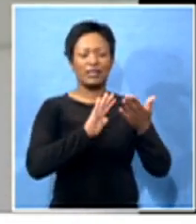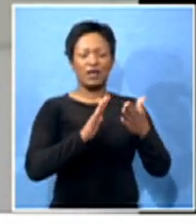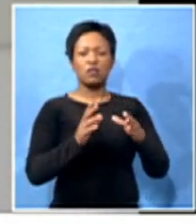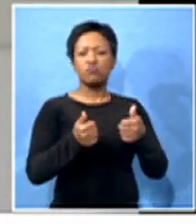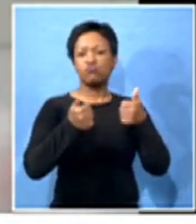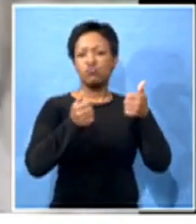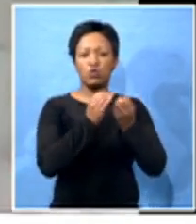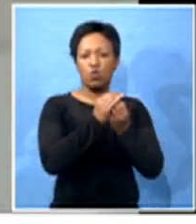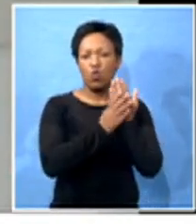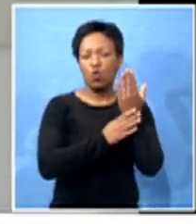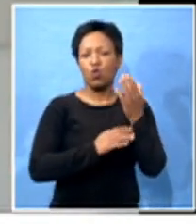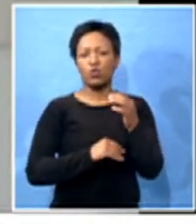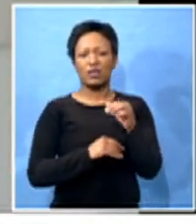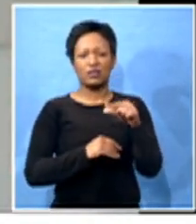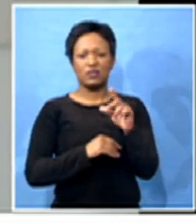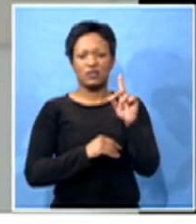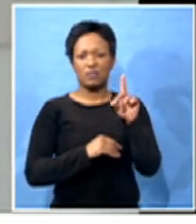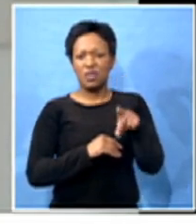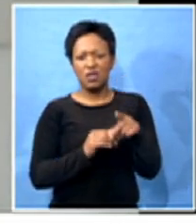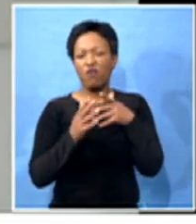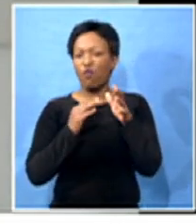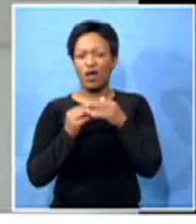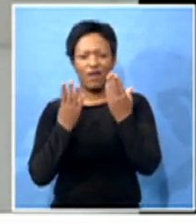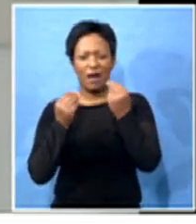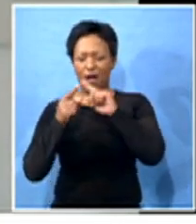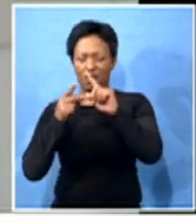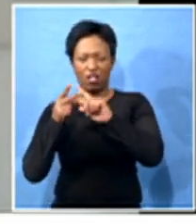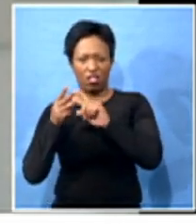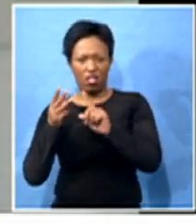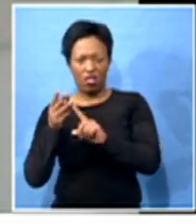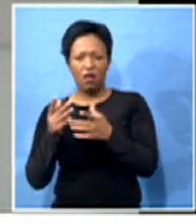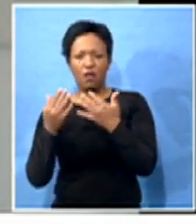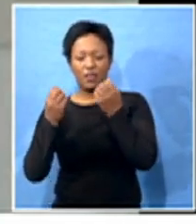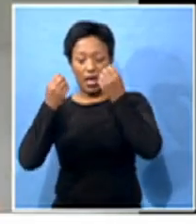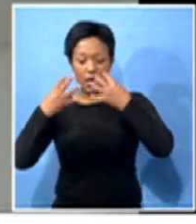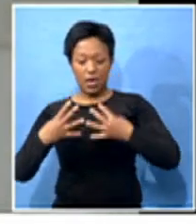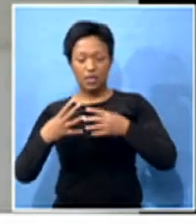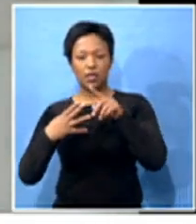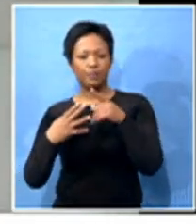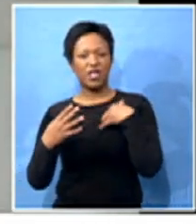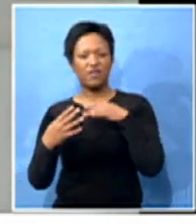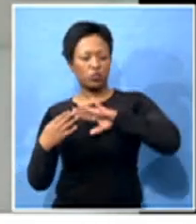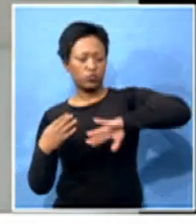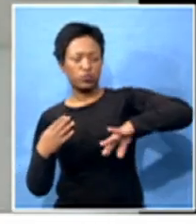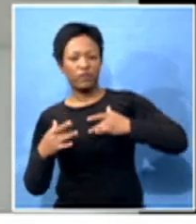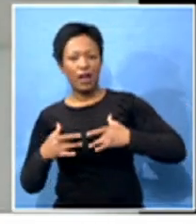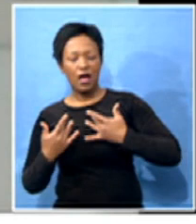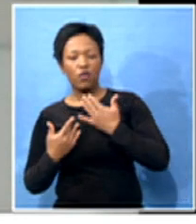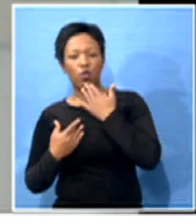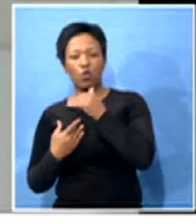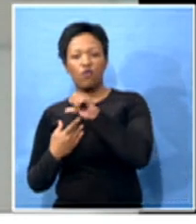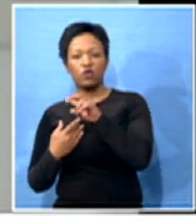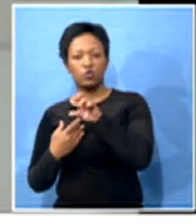the GDP and such indicators. But if those indicators exclude the life experiences of Susan and